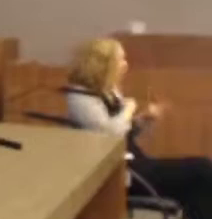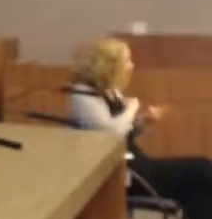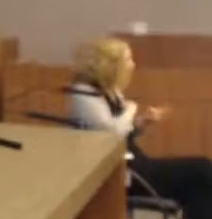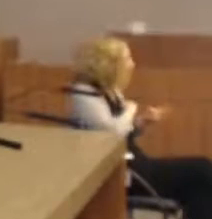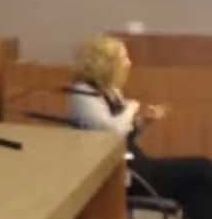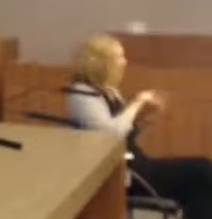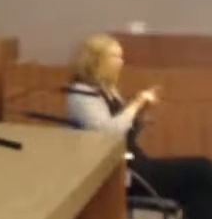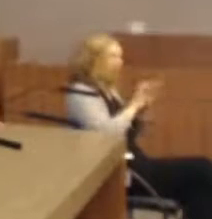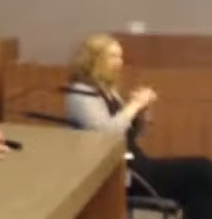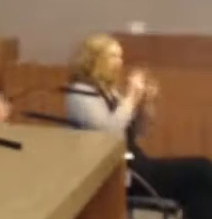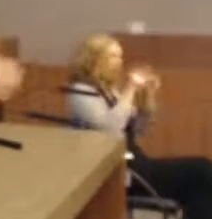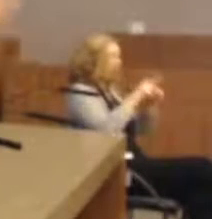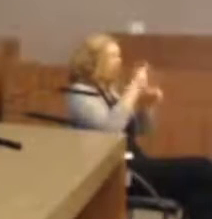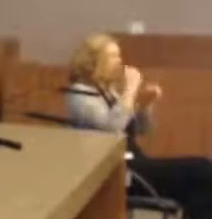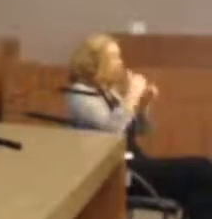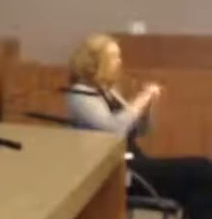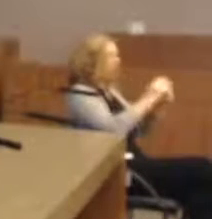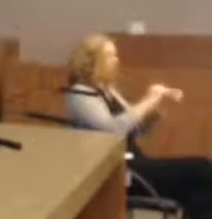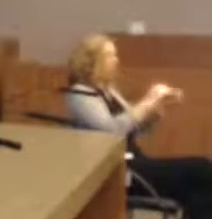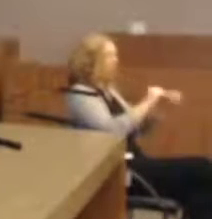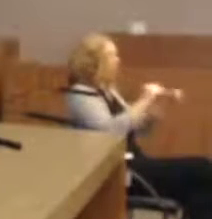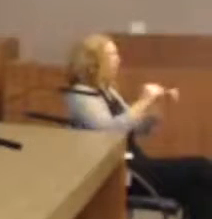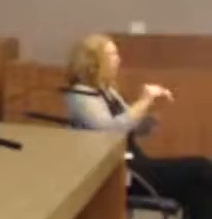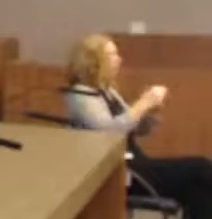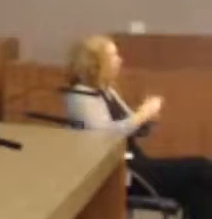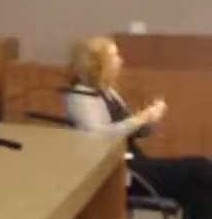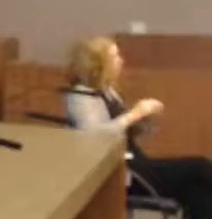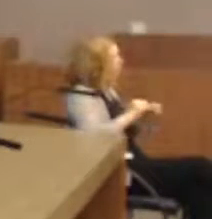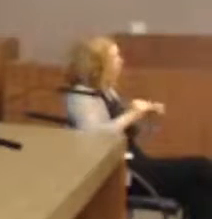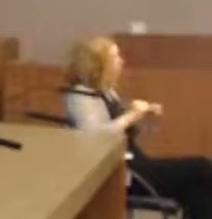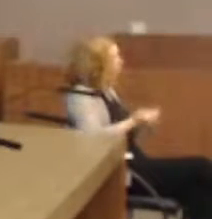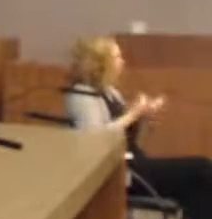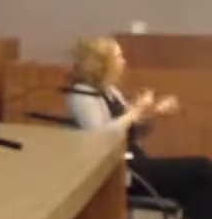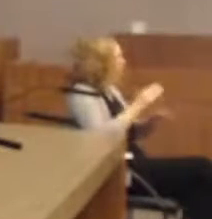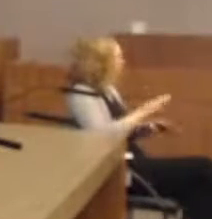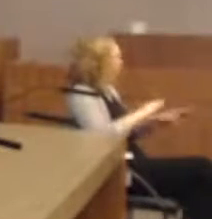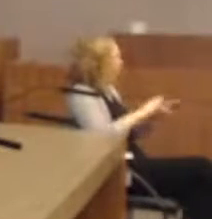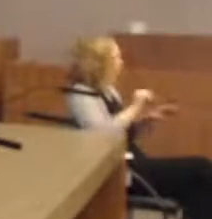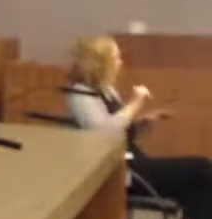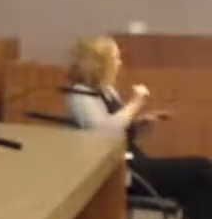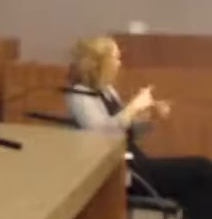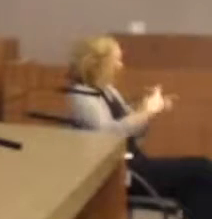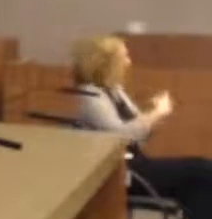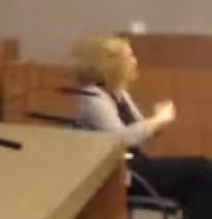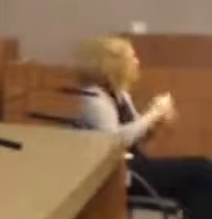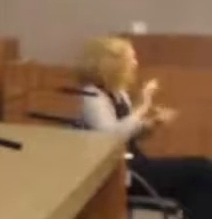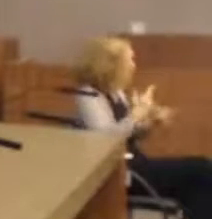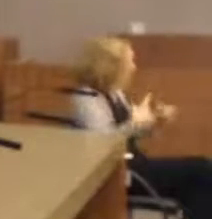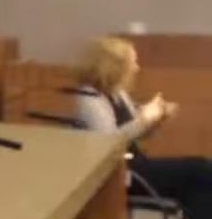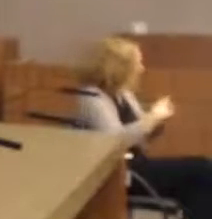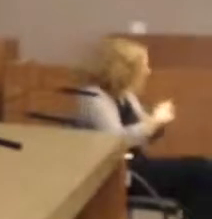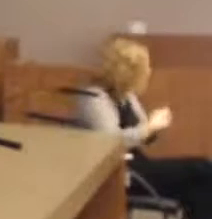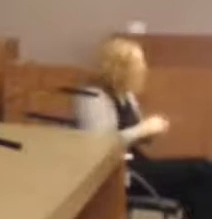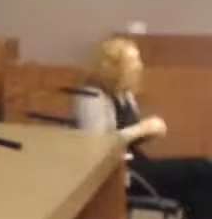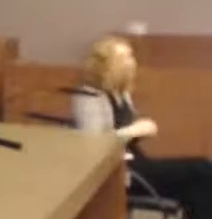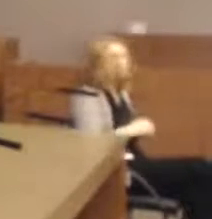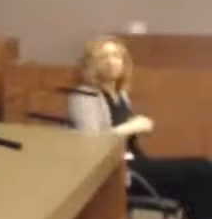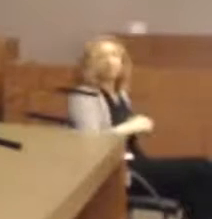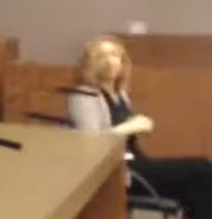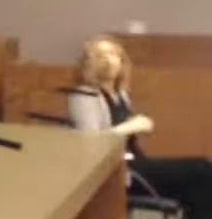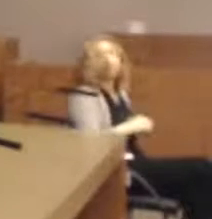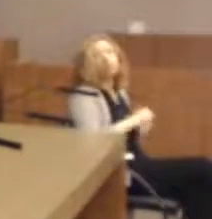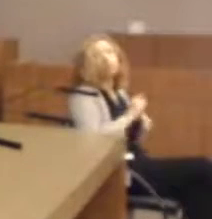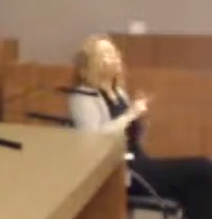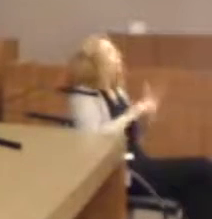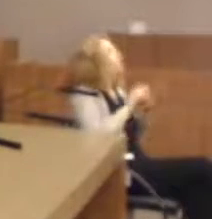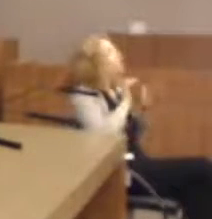someone recalls the story, and cause some behaviors that don't make sense. And I'll talk about a case in a little while. All right, so these are all